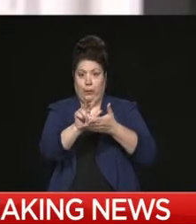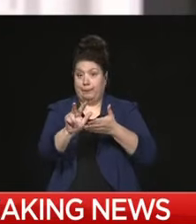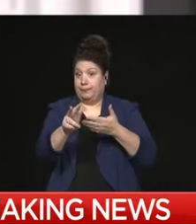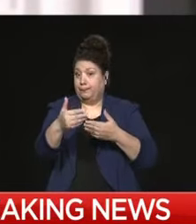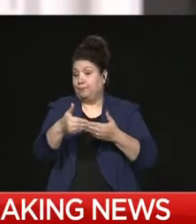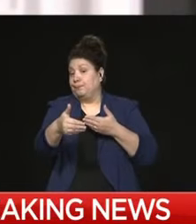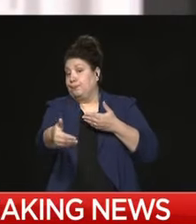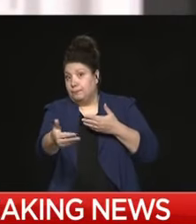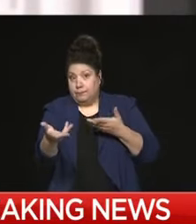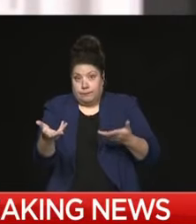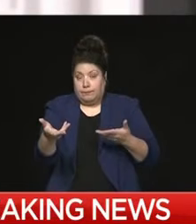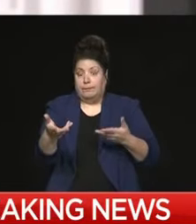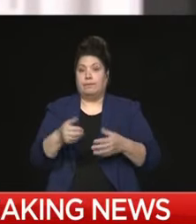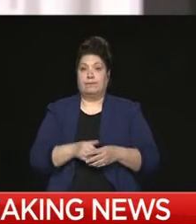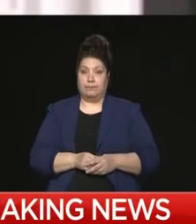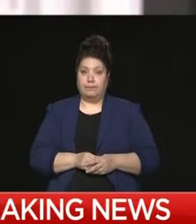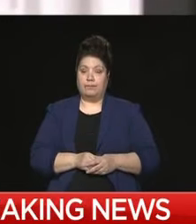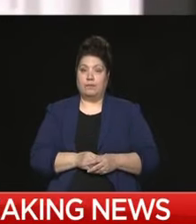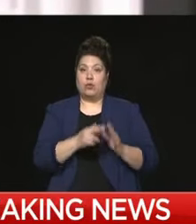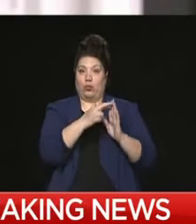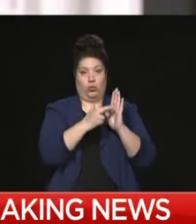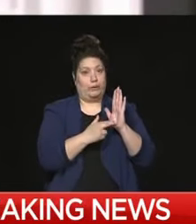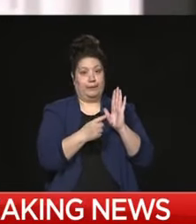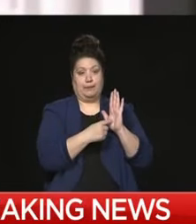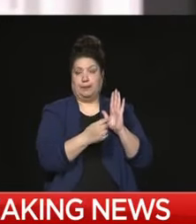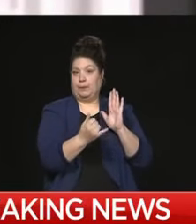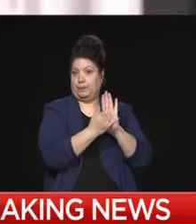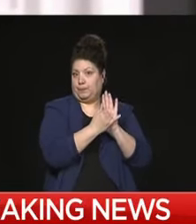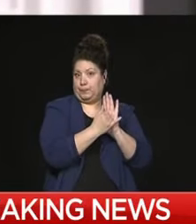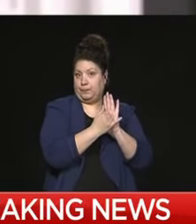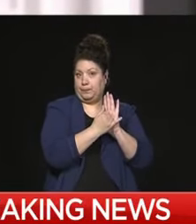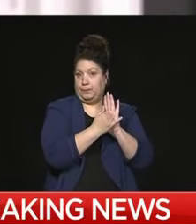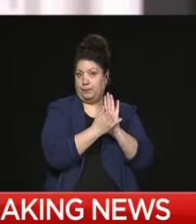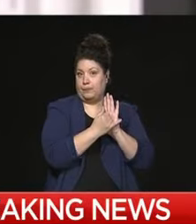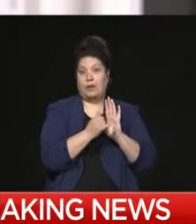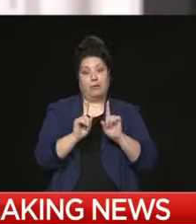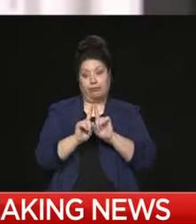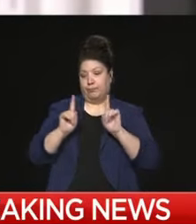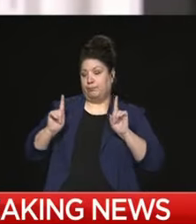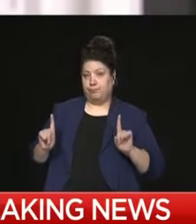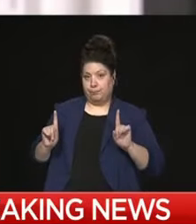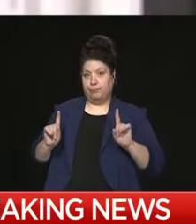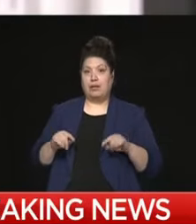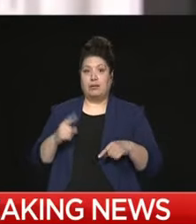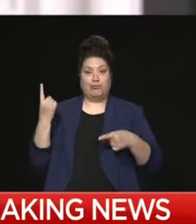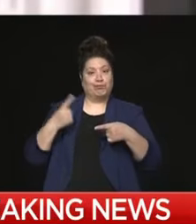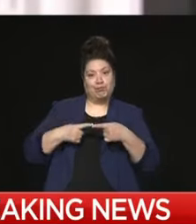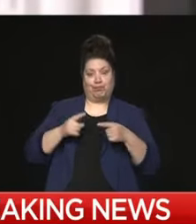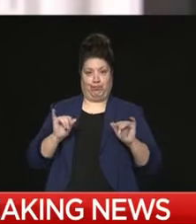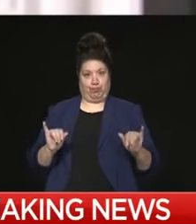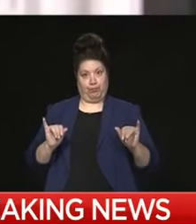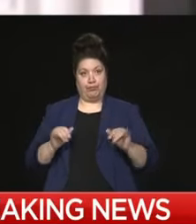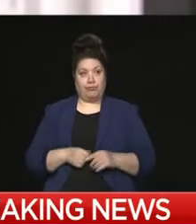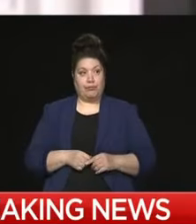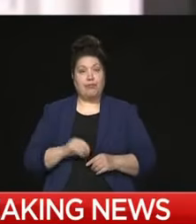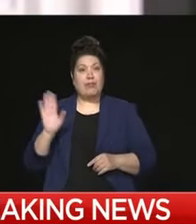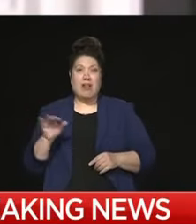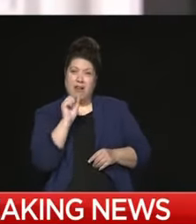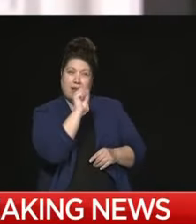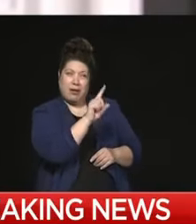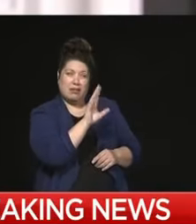softening these restrictions at the border or on social distancing. Minister Molly Thomas, CTV National News. You said there would be a significant